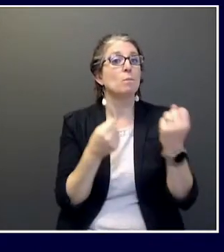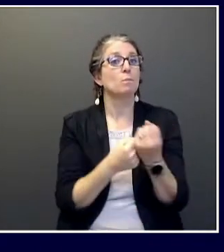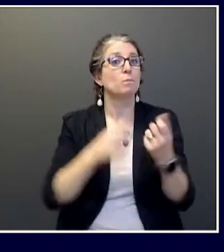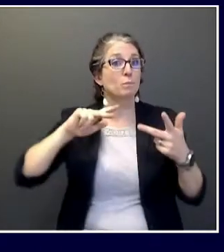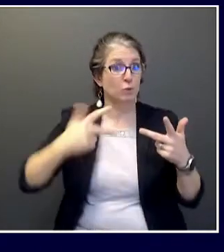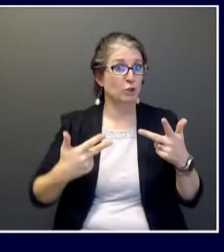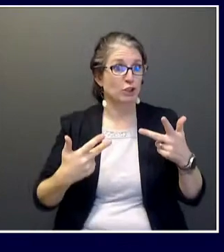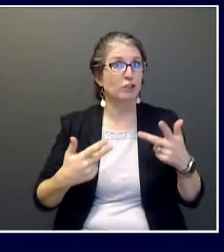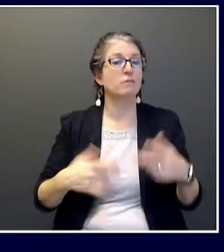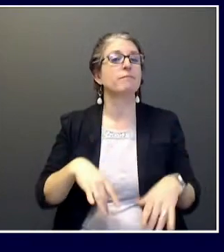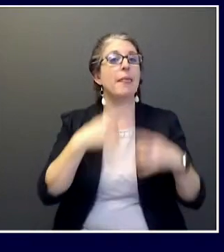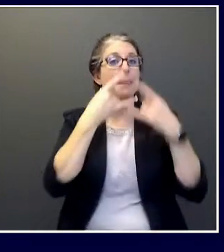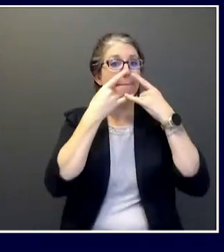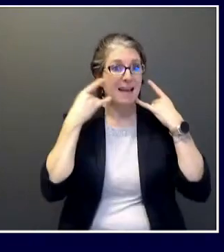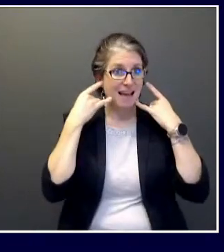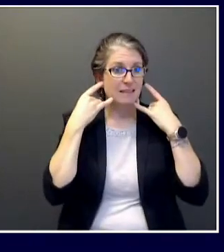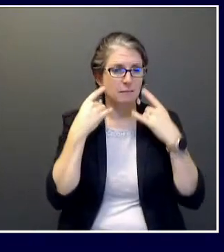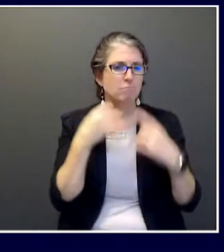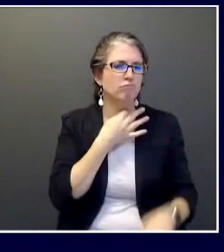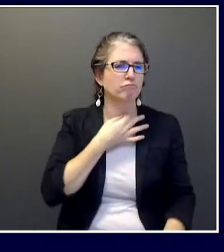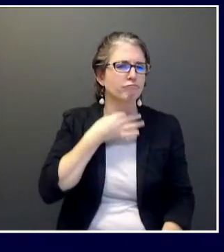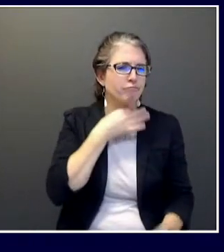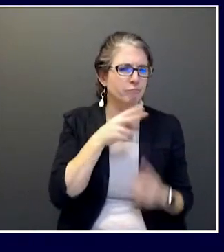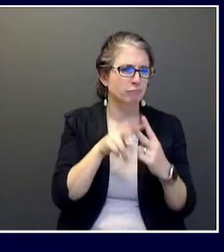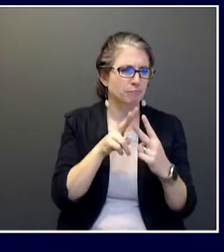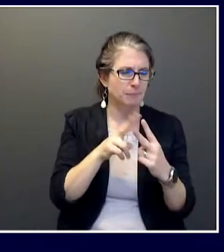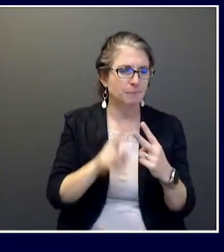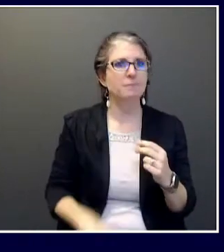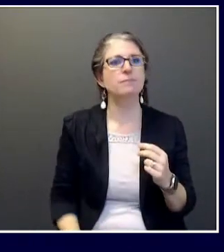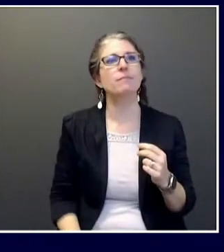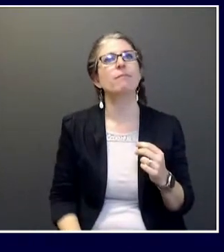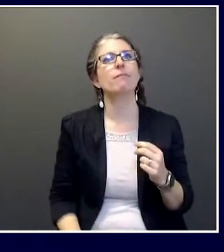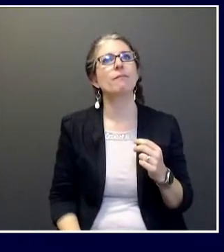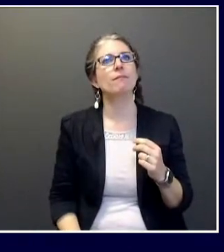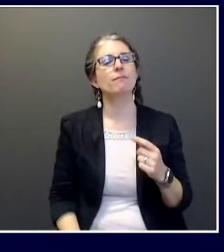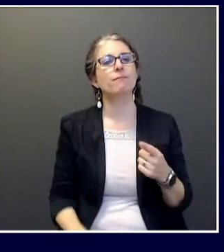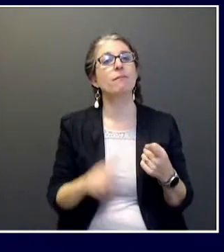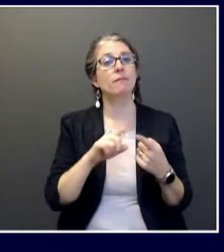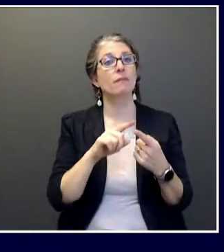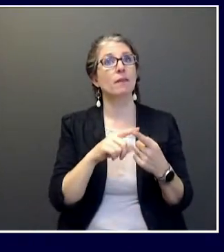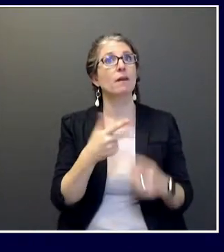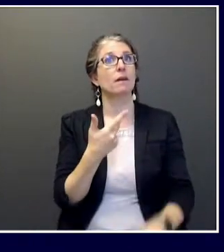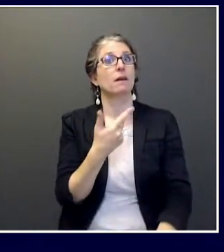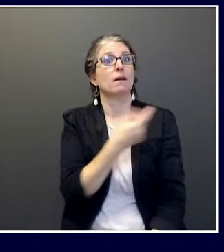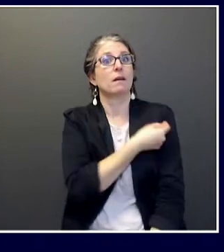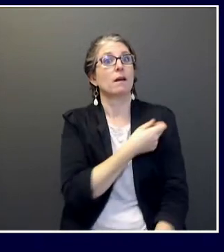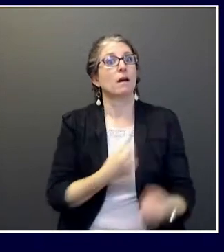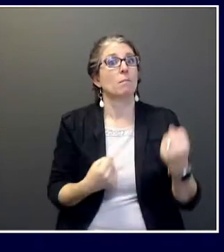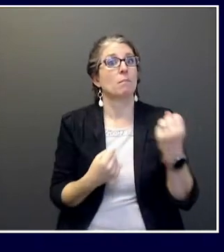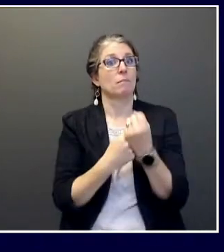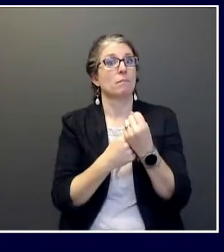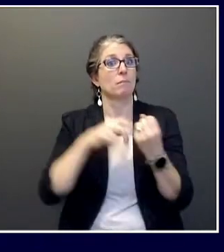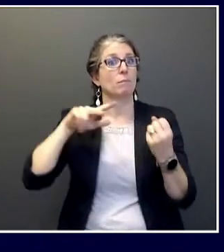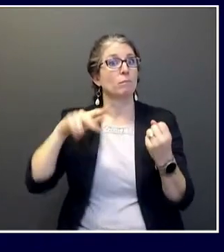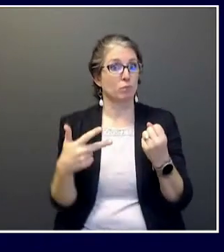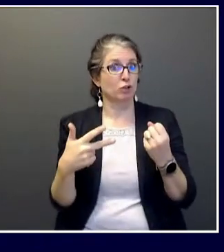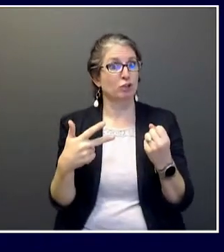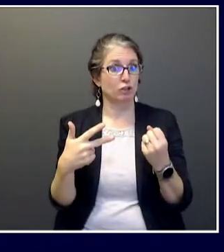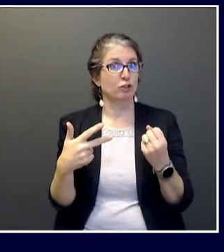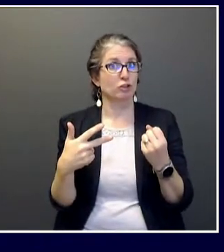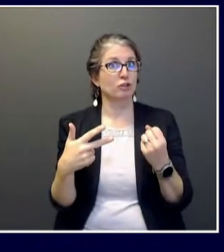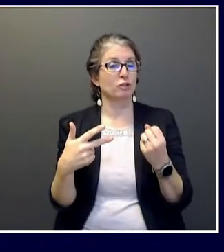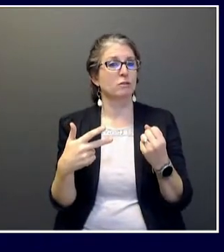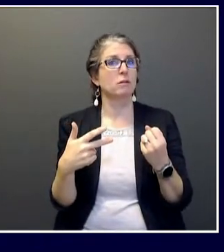People are wondering how much the boosters increase protection and whether or not it takes 2 weeks for them to become